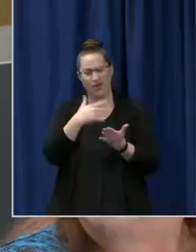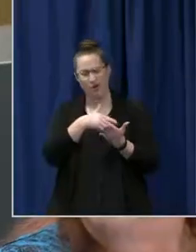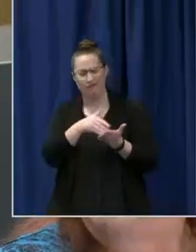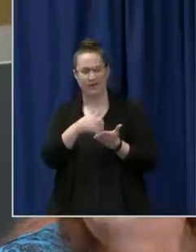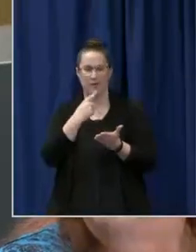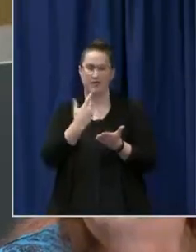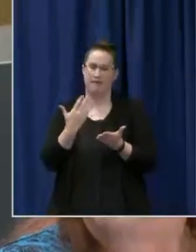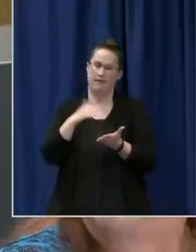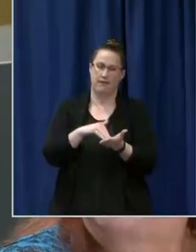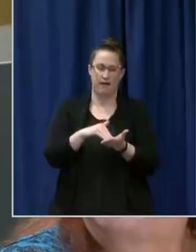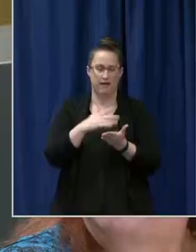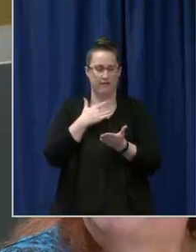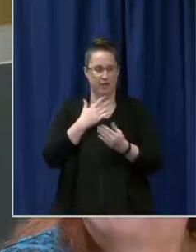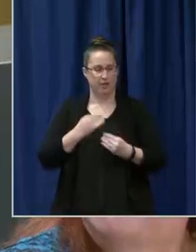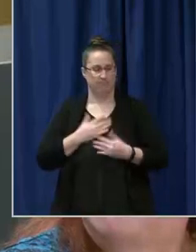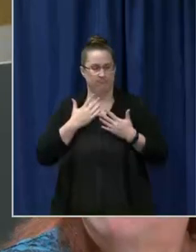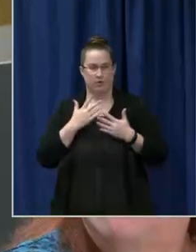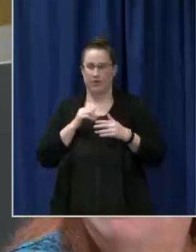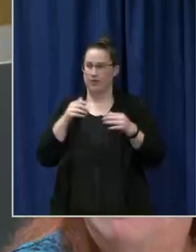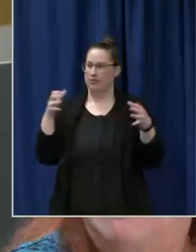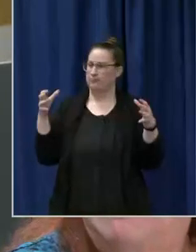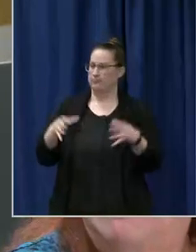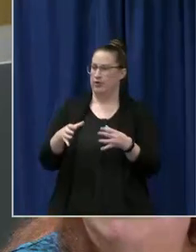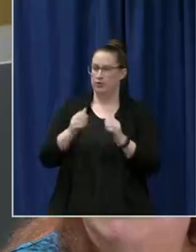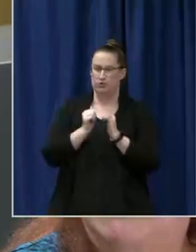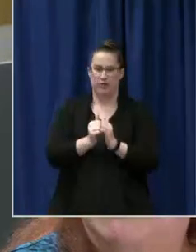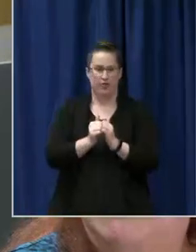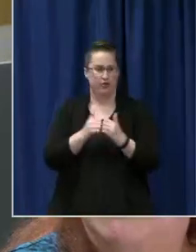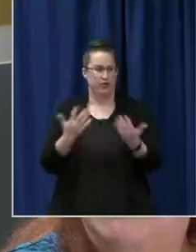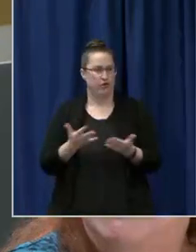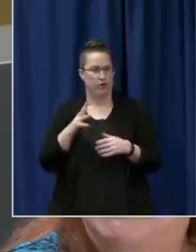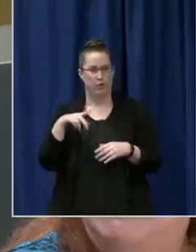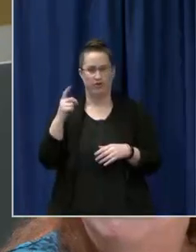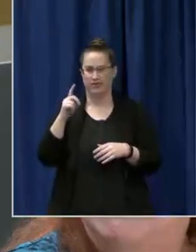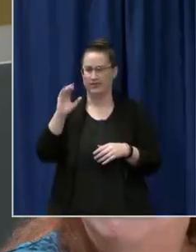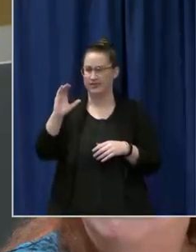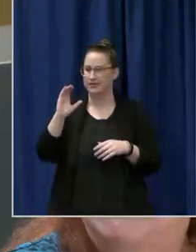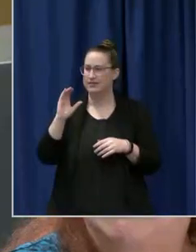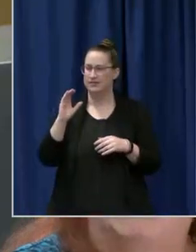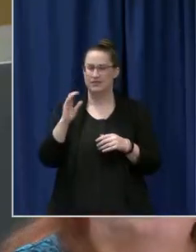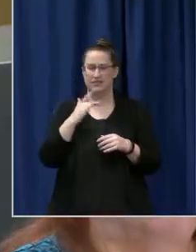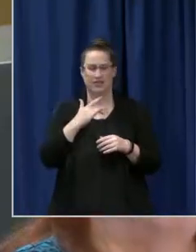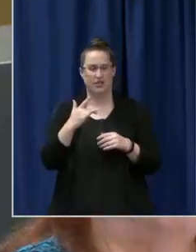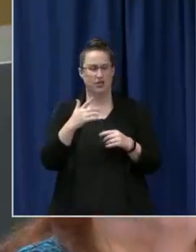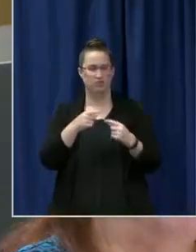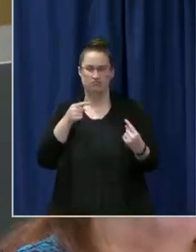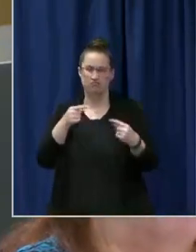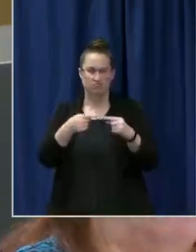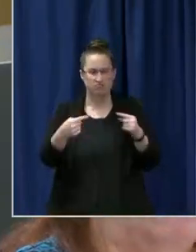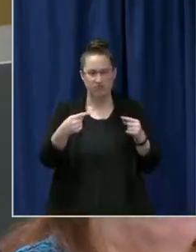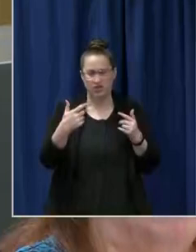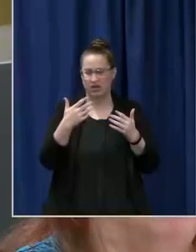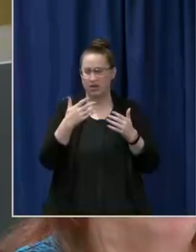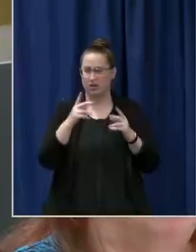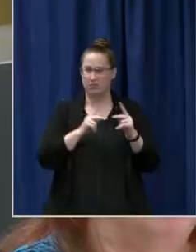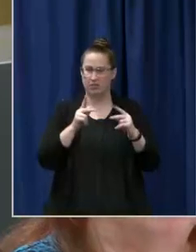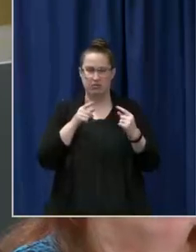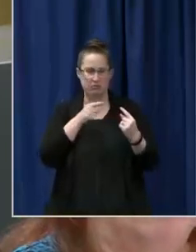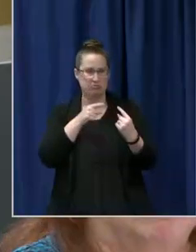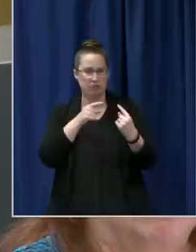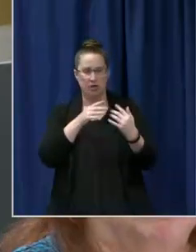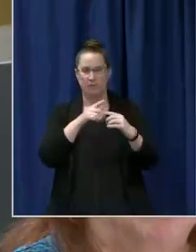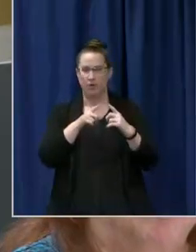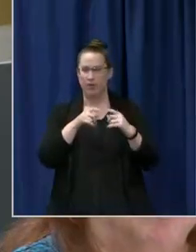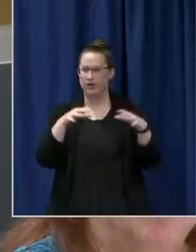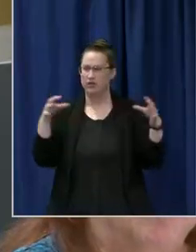is reassuring that we can come together here in Washington where things are often so divided that, and we can come together